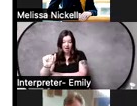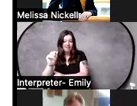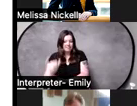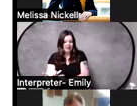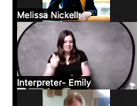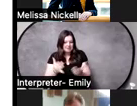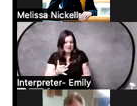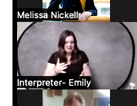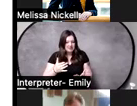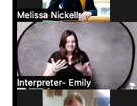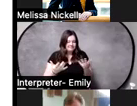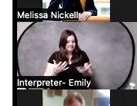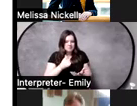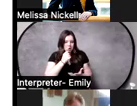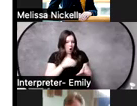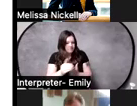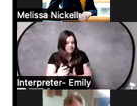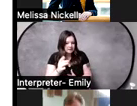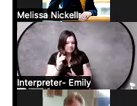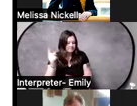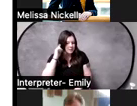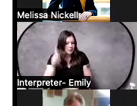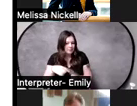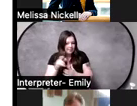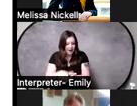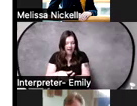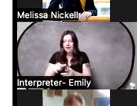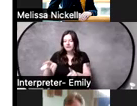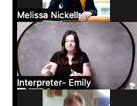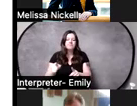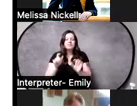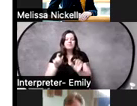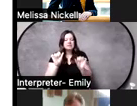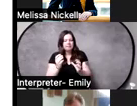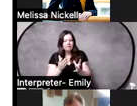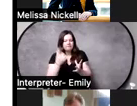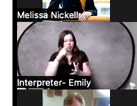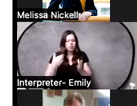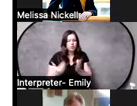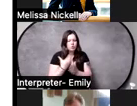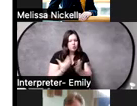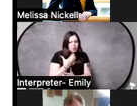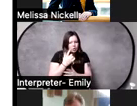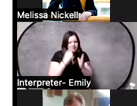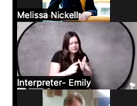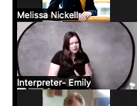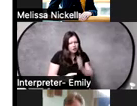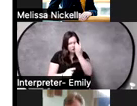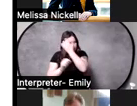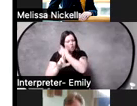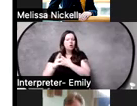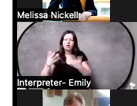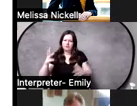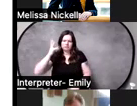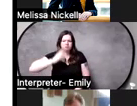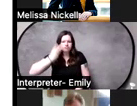a funding mechanism through NIGMS. It can be for both new investigators or established investigators. It's a little bit different than